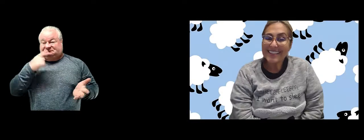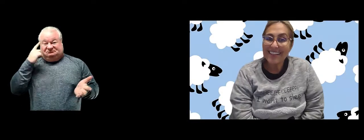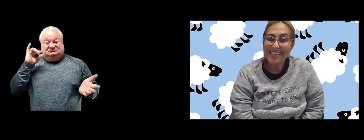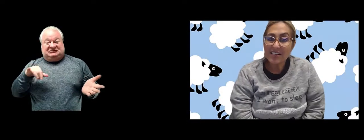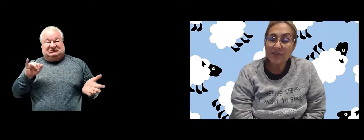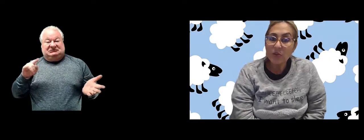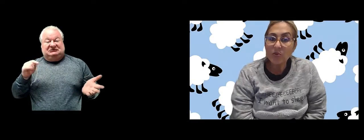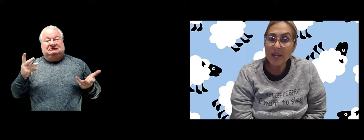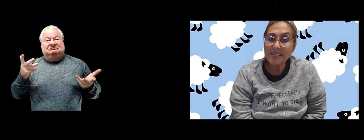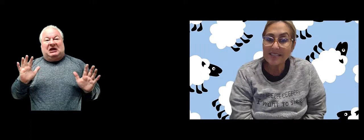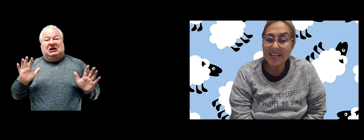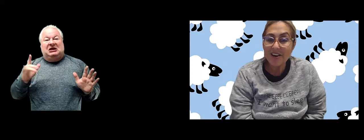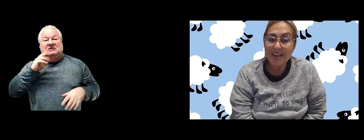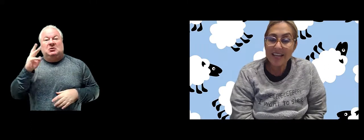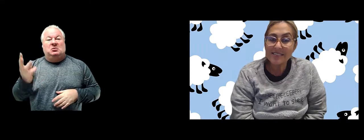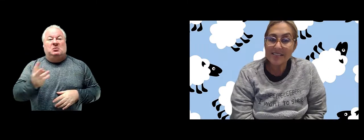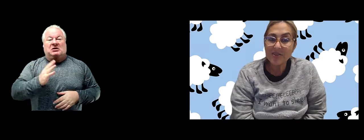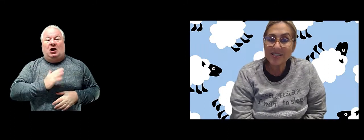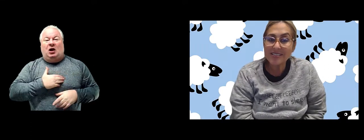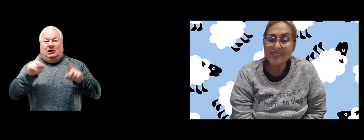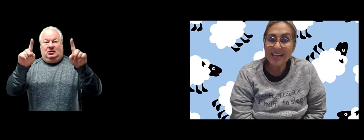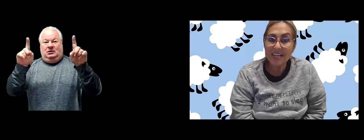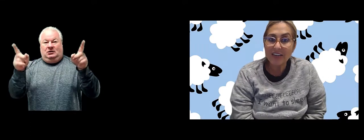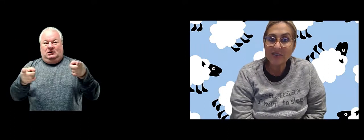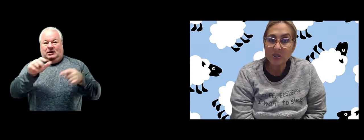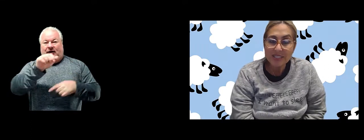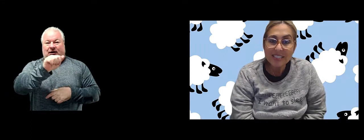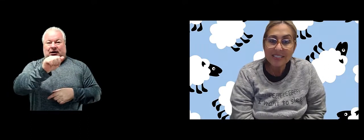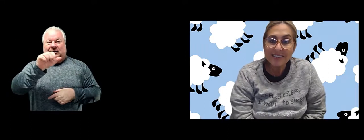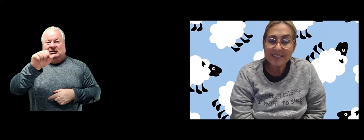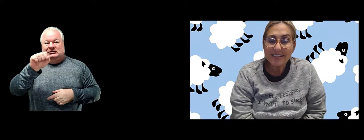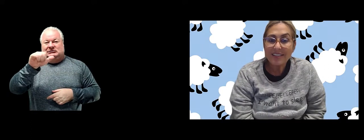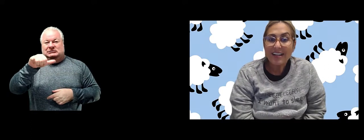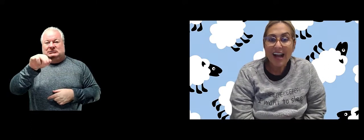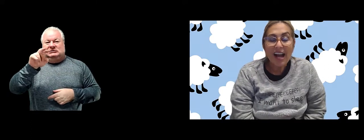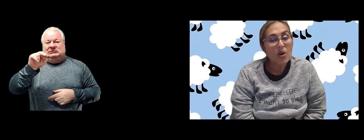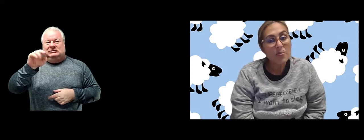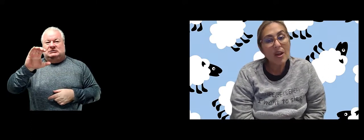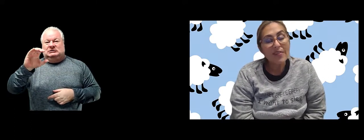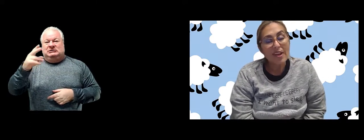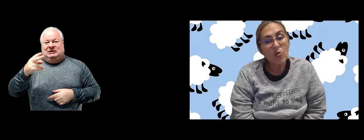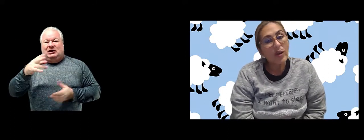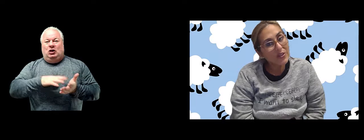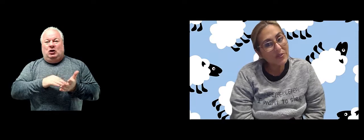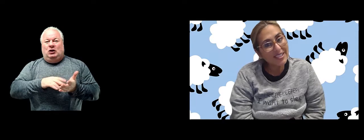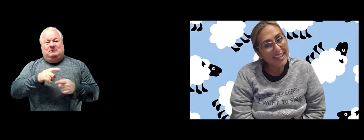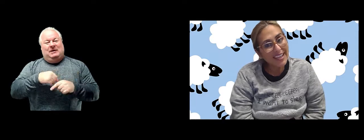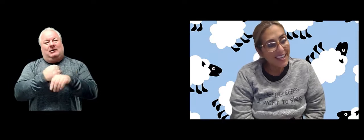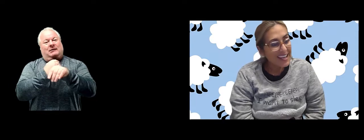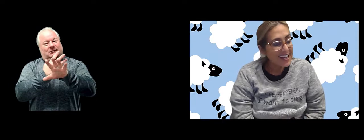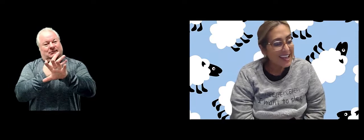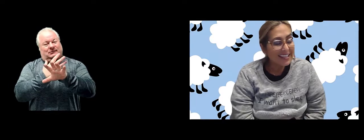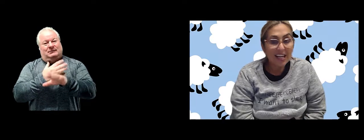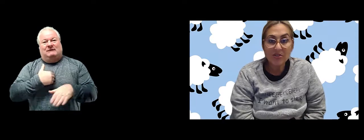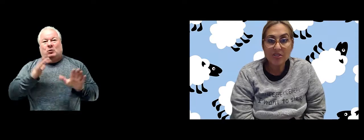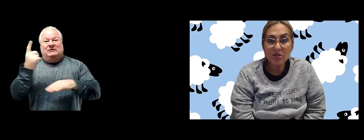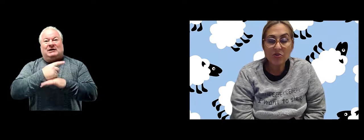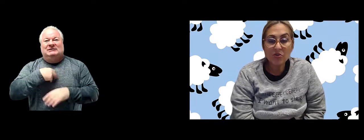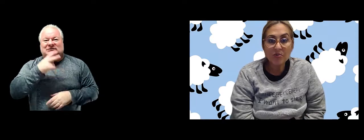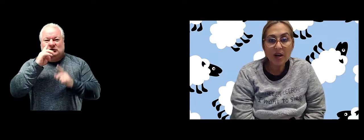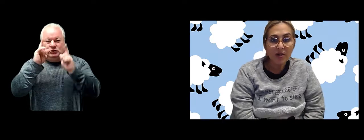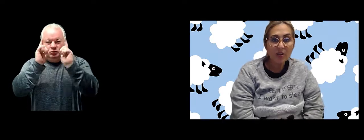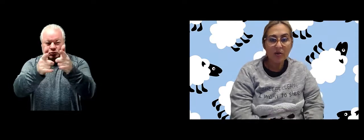think that's it for Wednesday, our asynchronous day of learning. I hope you have a wonderful day, and I'll see